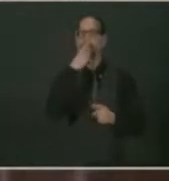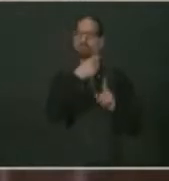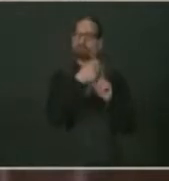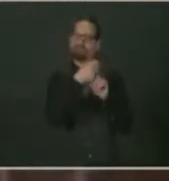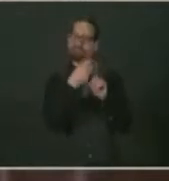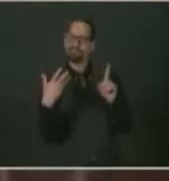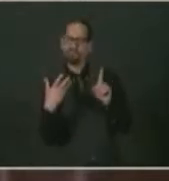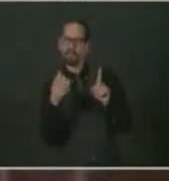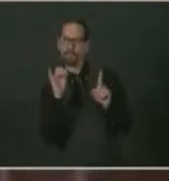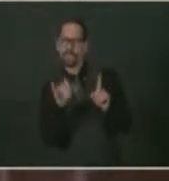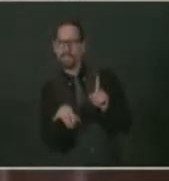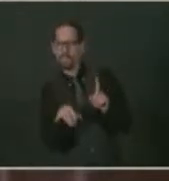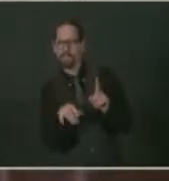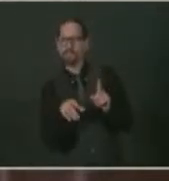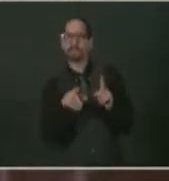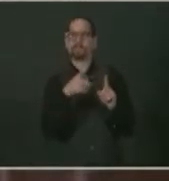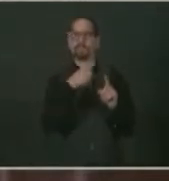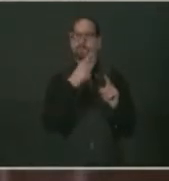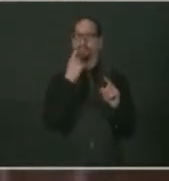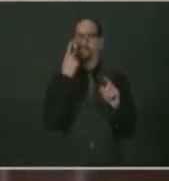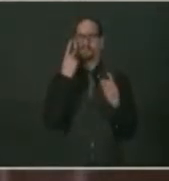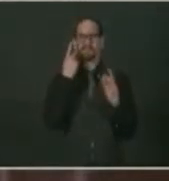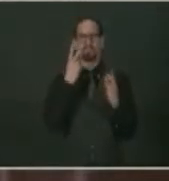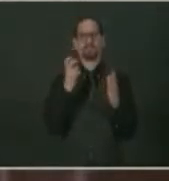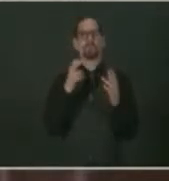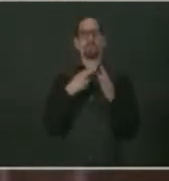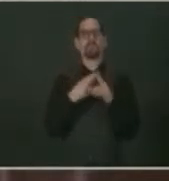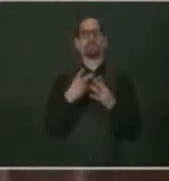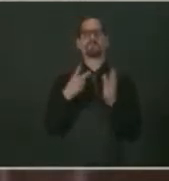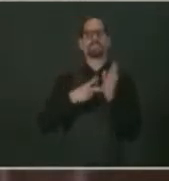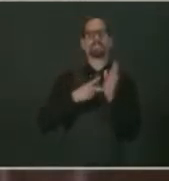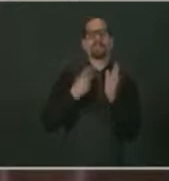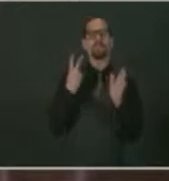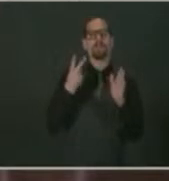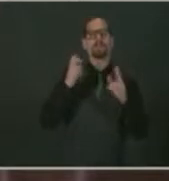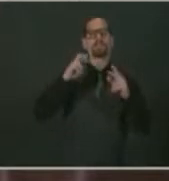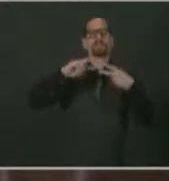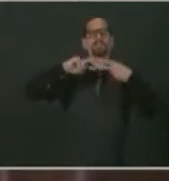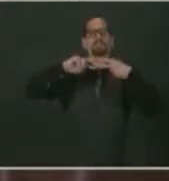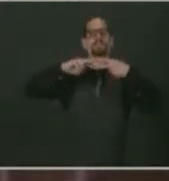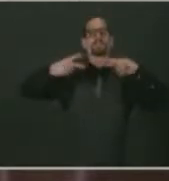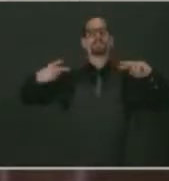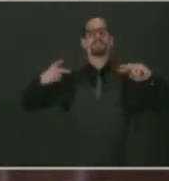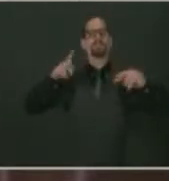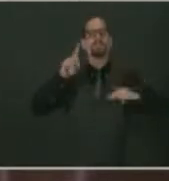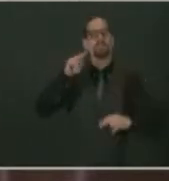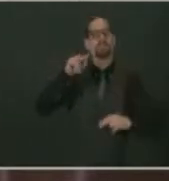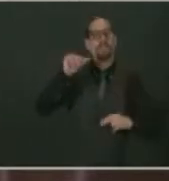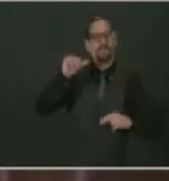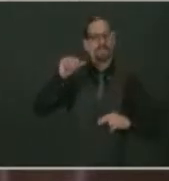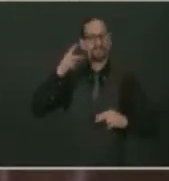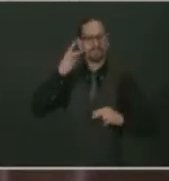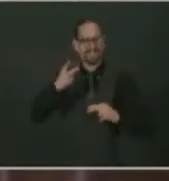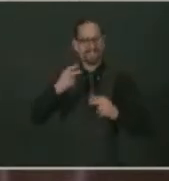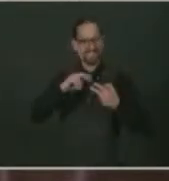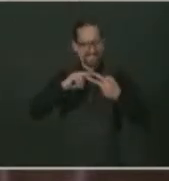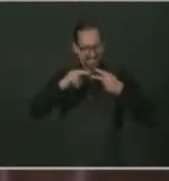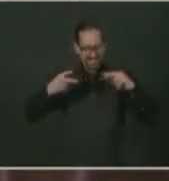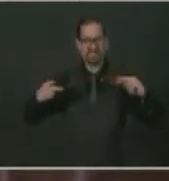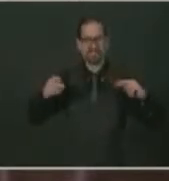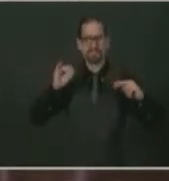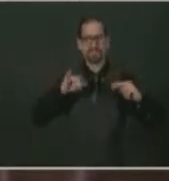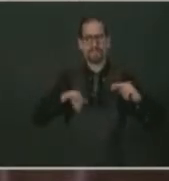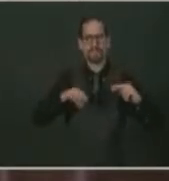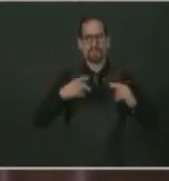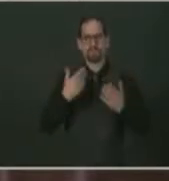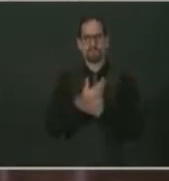seeing this double mutation coming out in India. There's a lot of media hype on a national scale about the danger of the